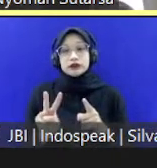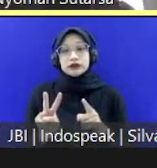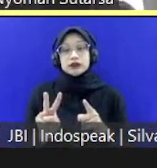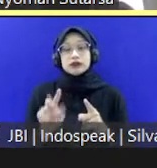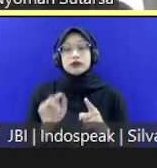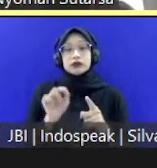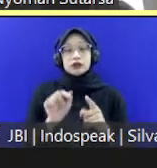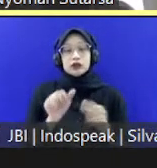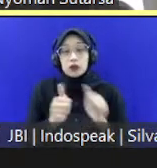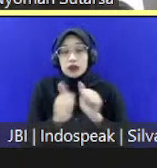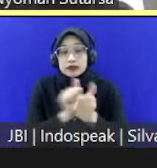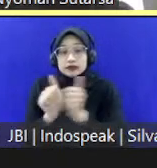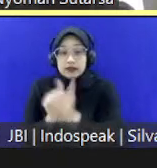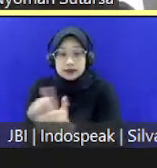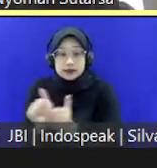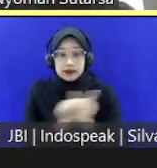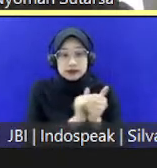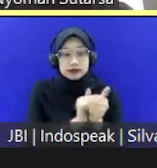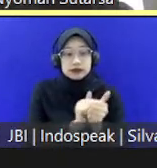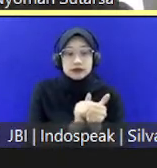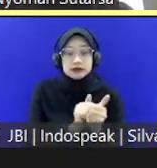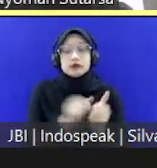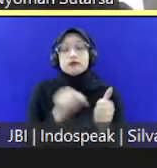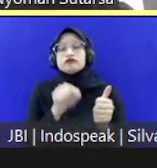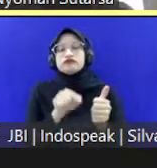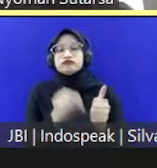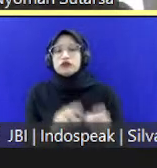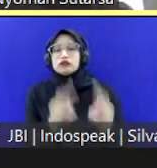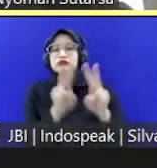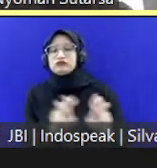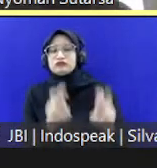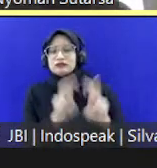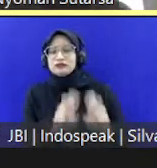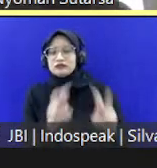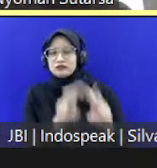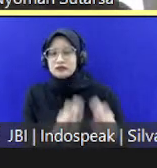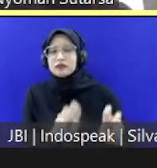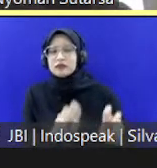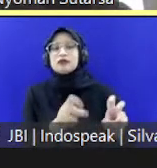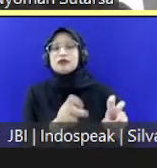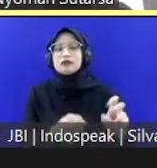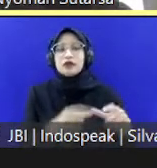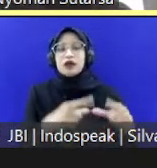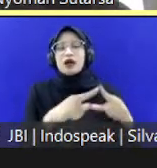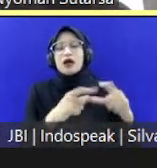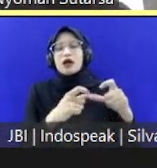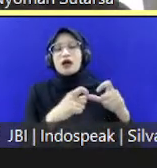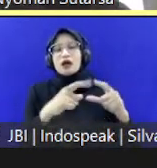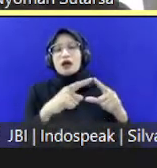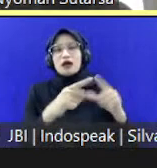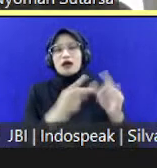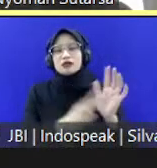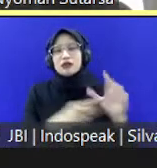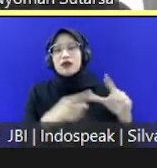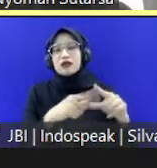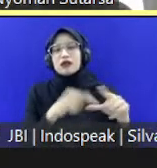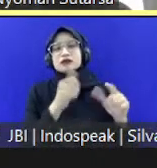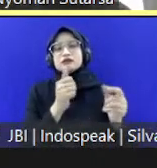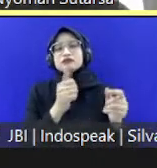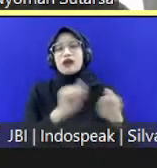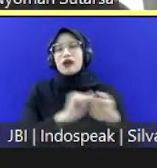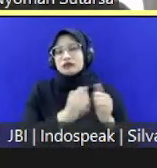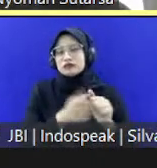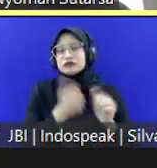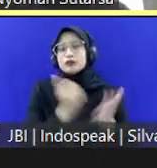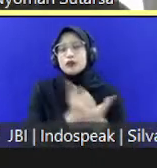district hospital, the microanalysis of asanas reveals the catastrophic effect of inequity of access to essential